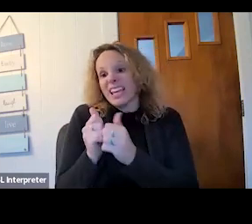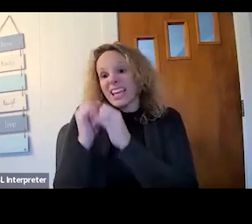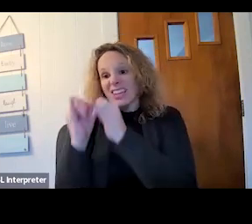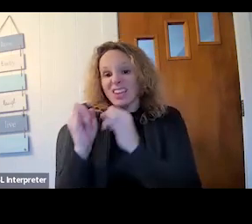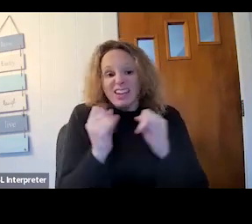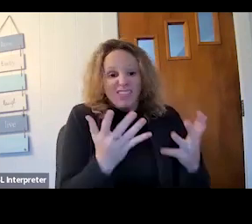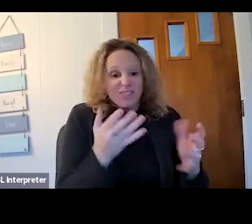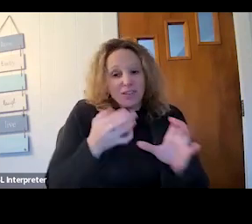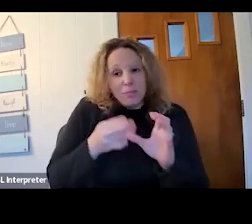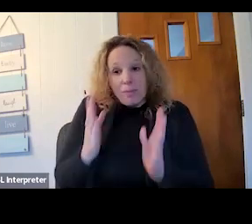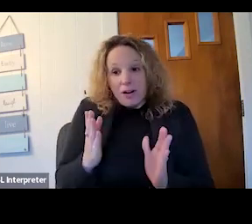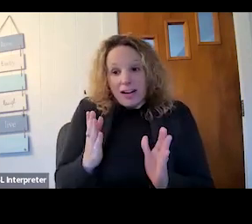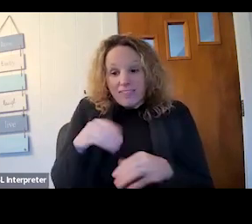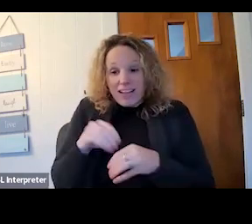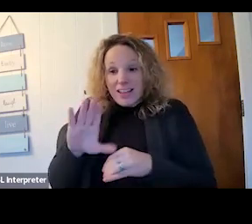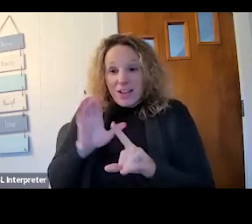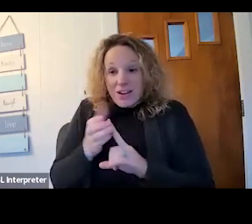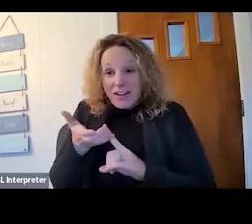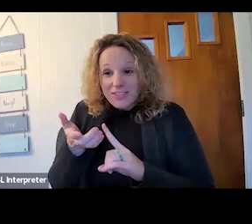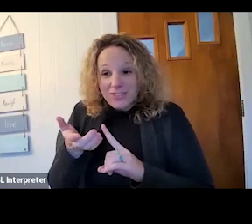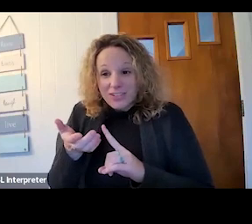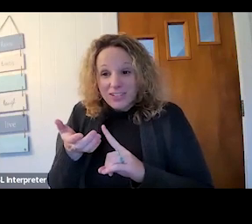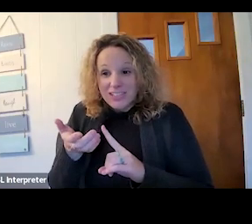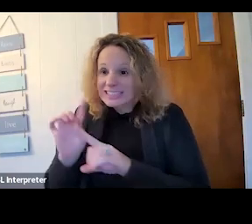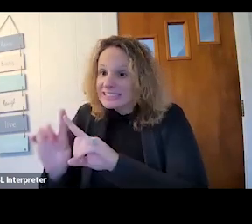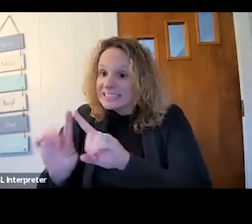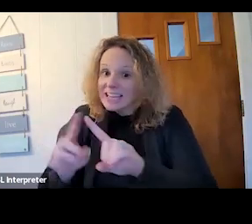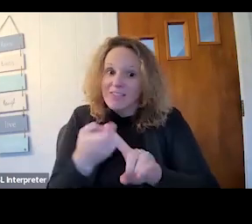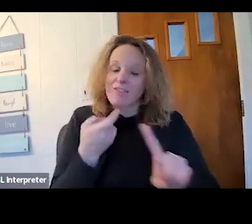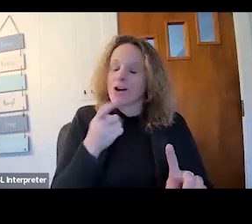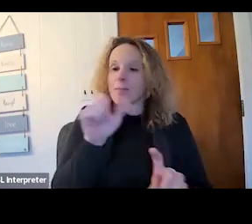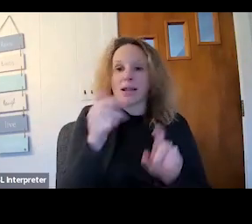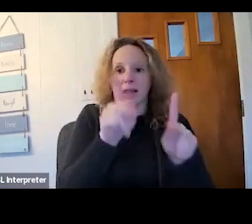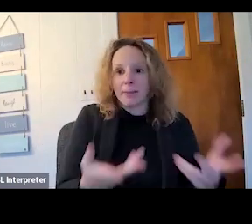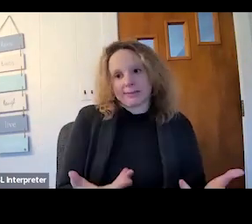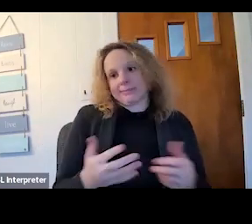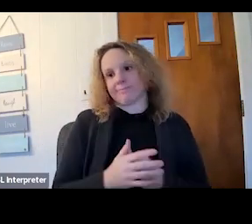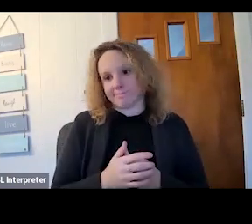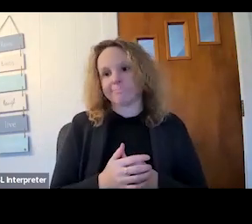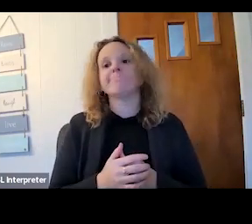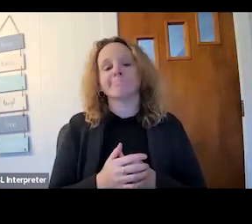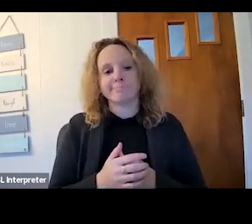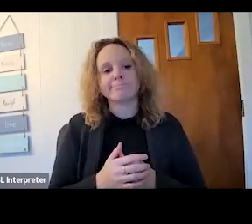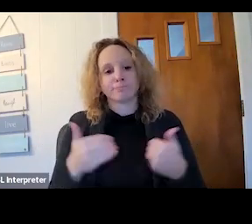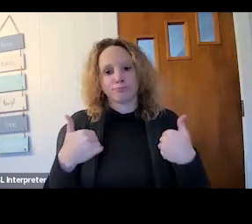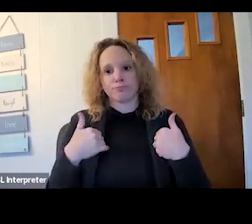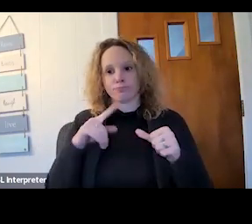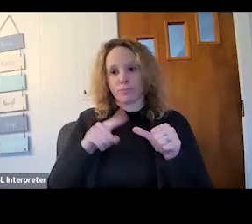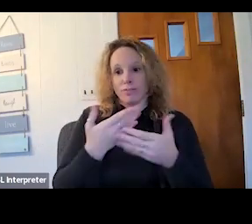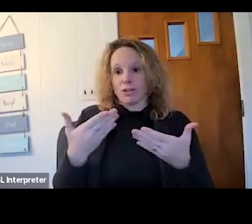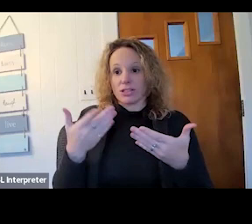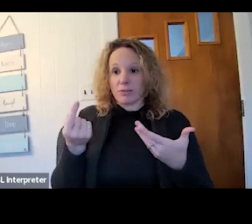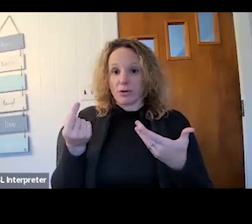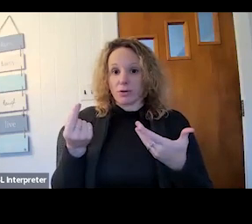these participants within their own culture is different from the next. And we have the first thing we need to do